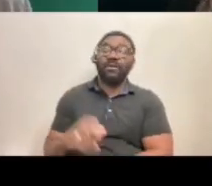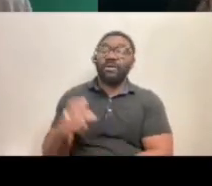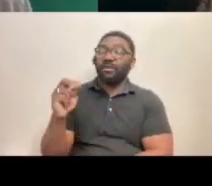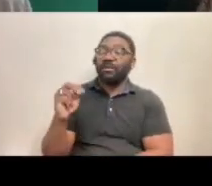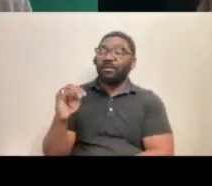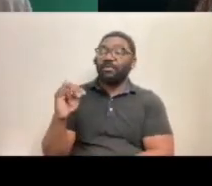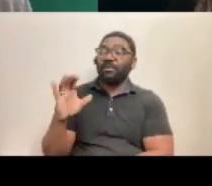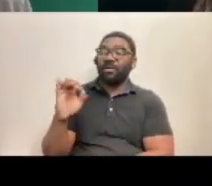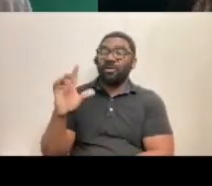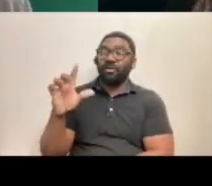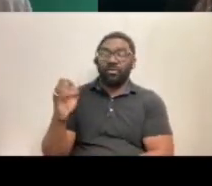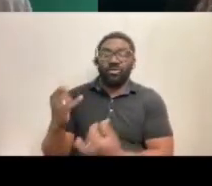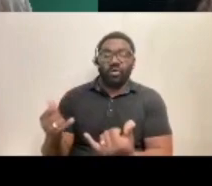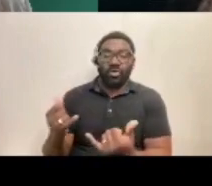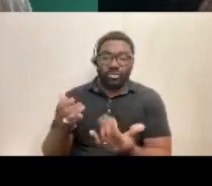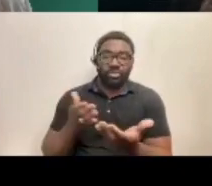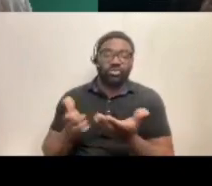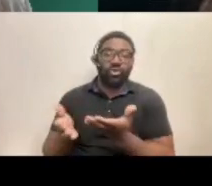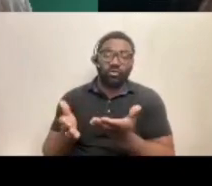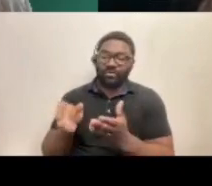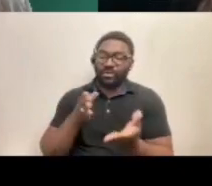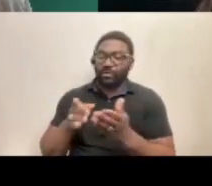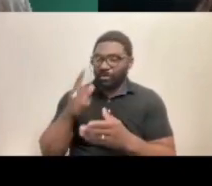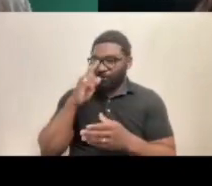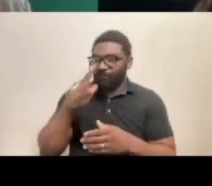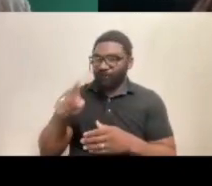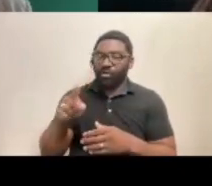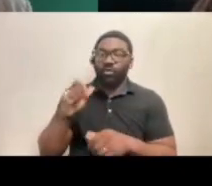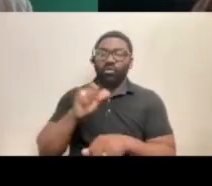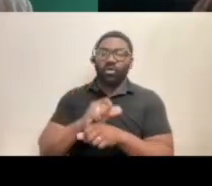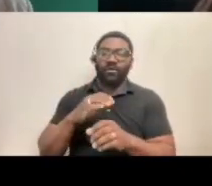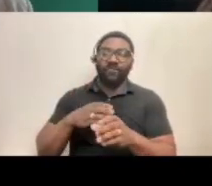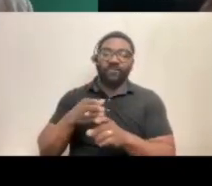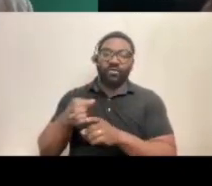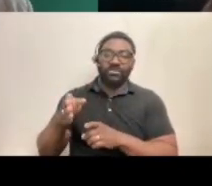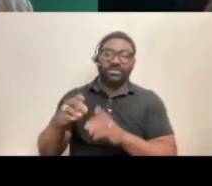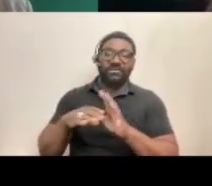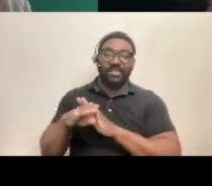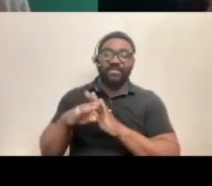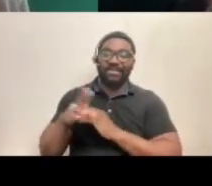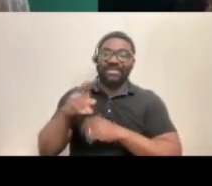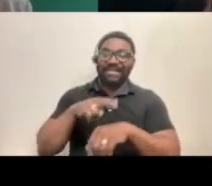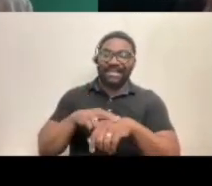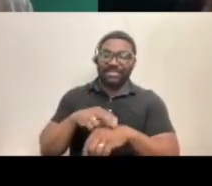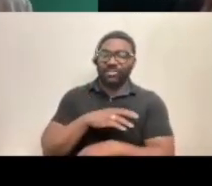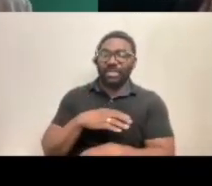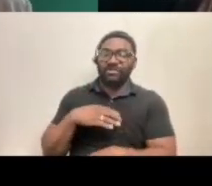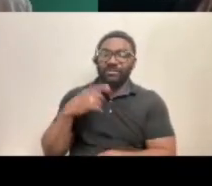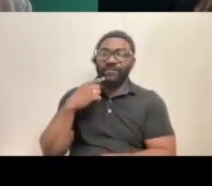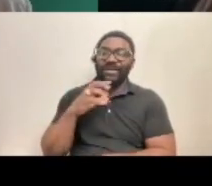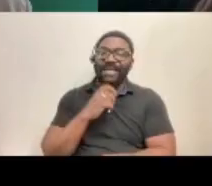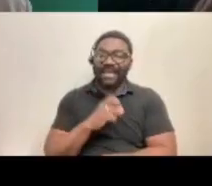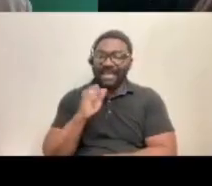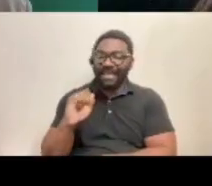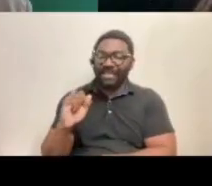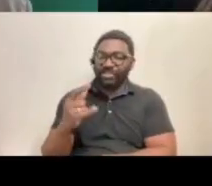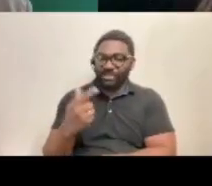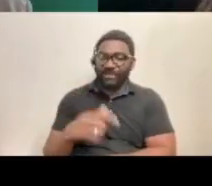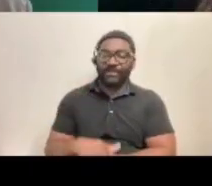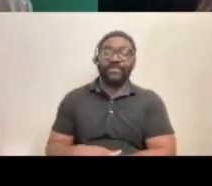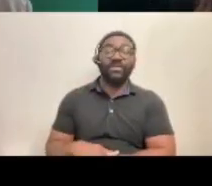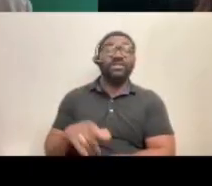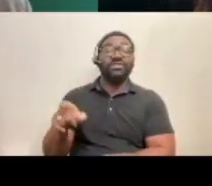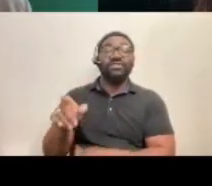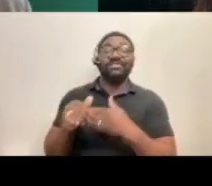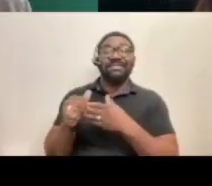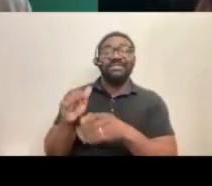of the Direct Care Workforce Development at the National Council on Aging, where she leads the work of the Direct Care Workforce